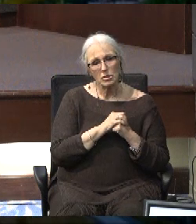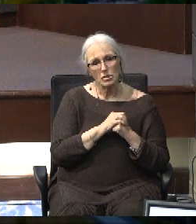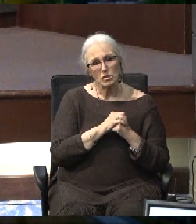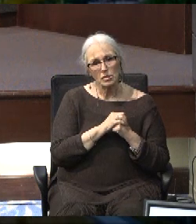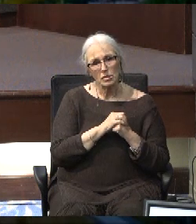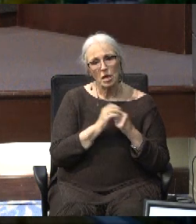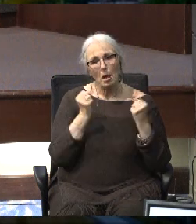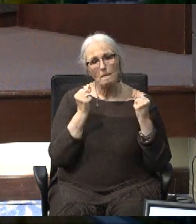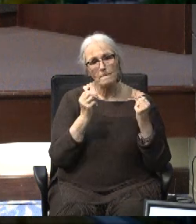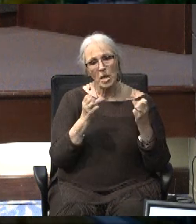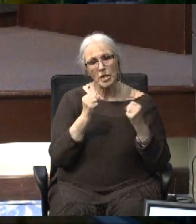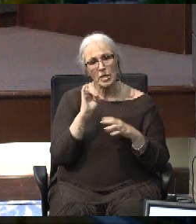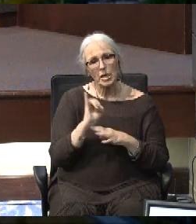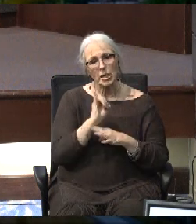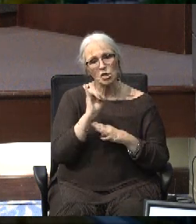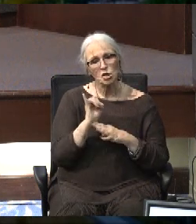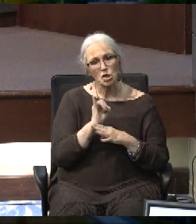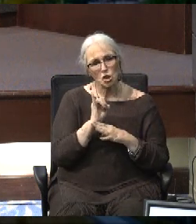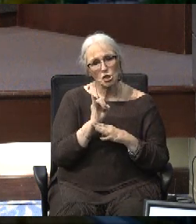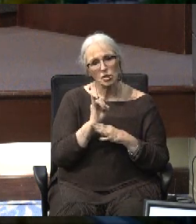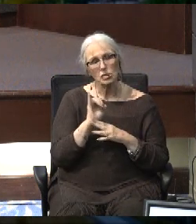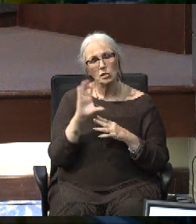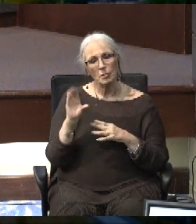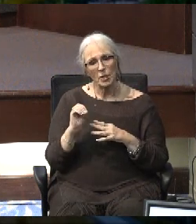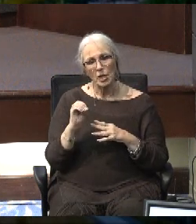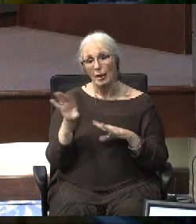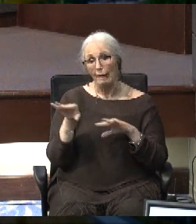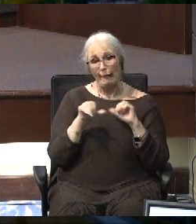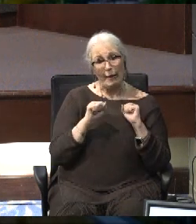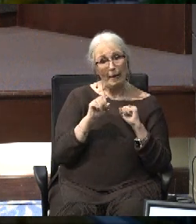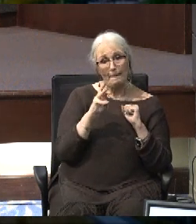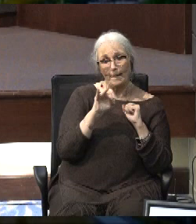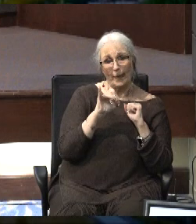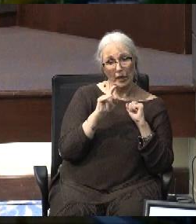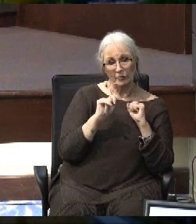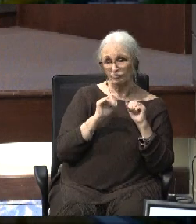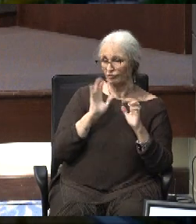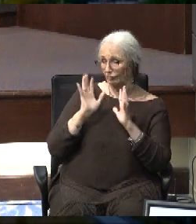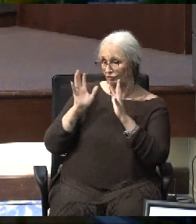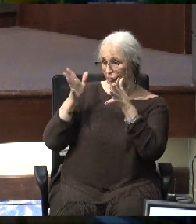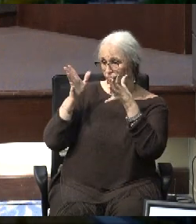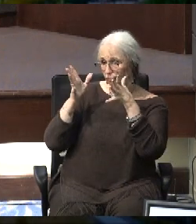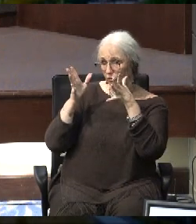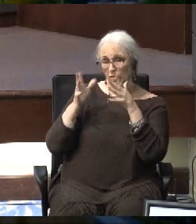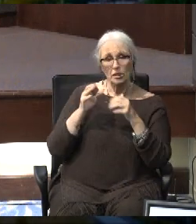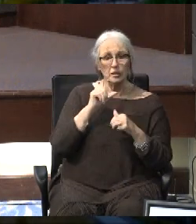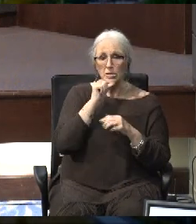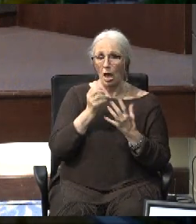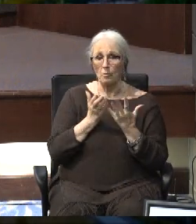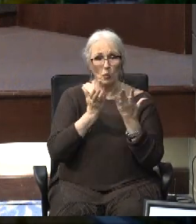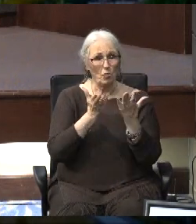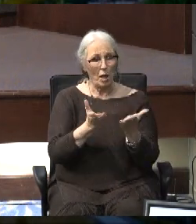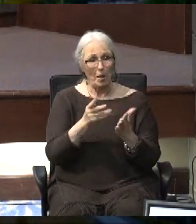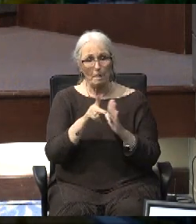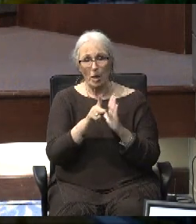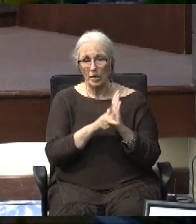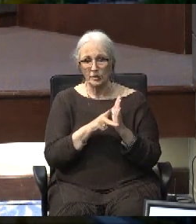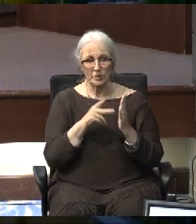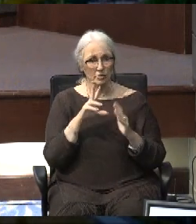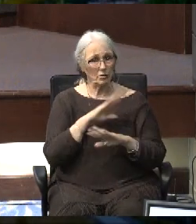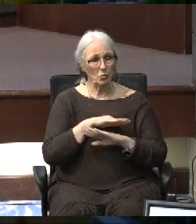item, but multiple insurance carriers have frankly just left that market entirely and not providing policies any